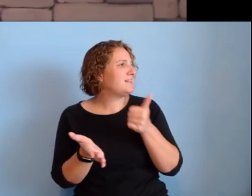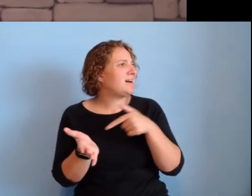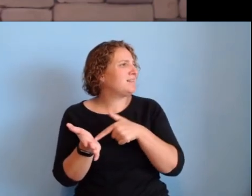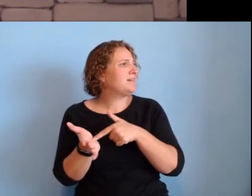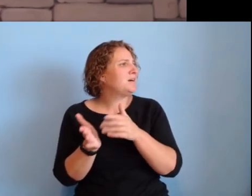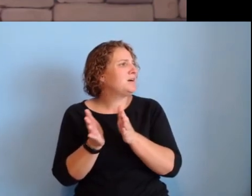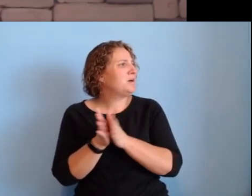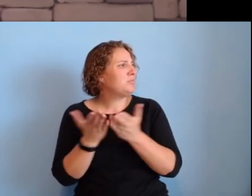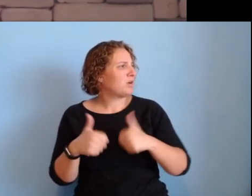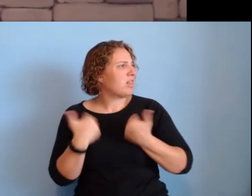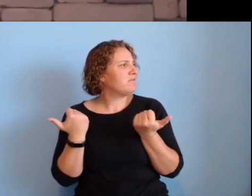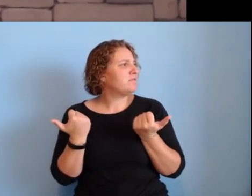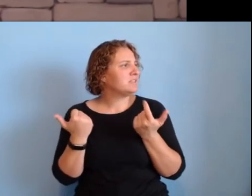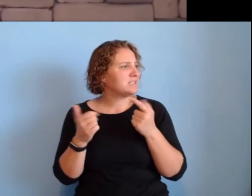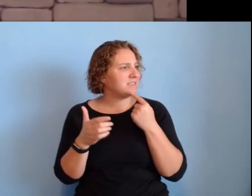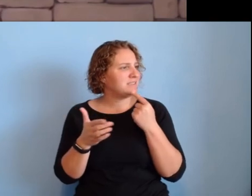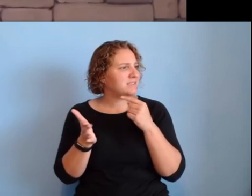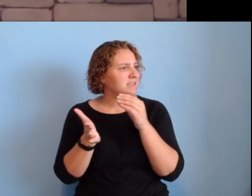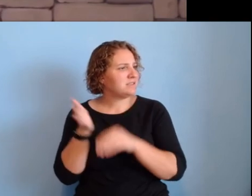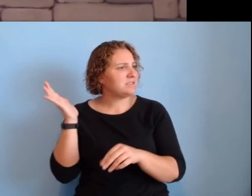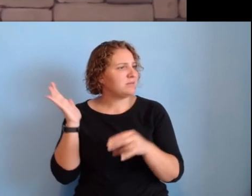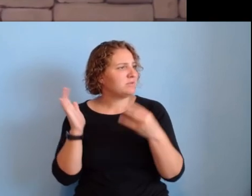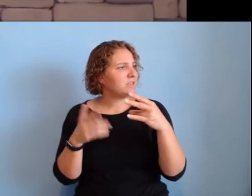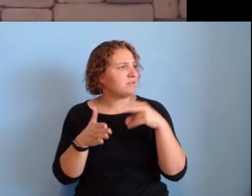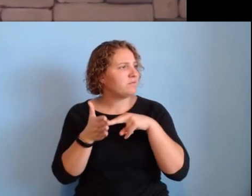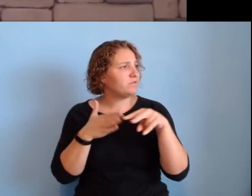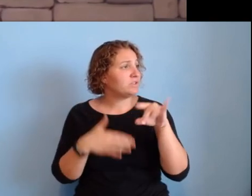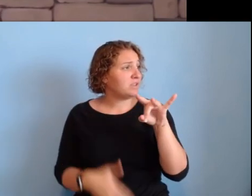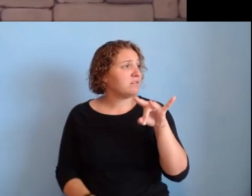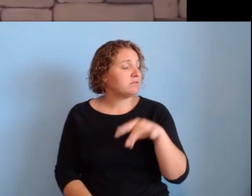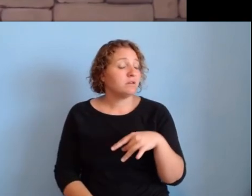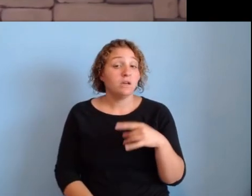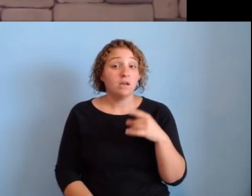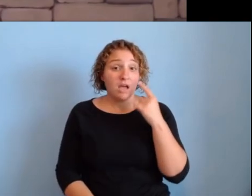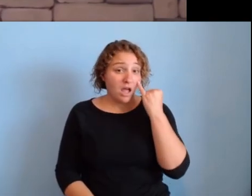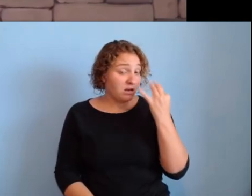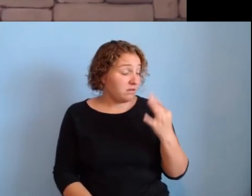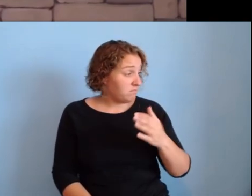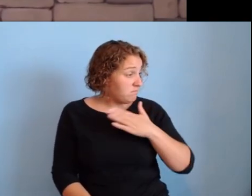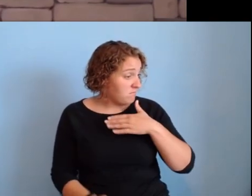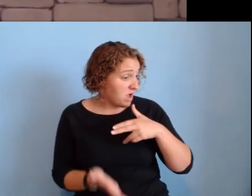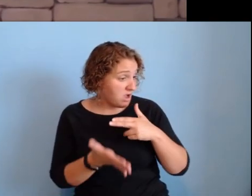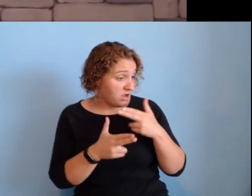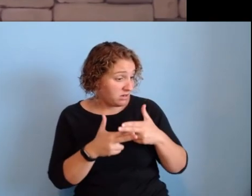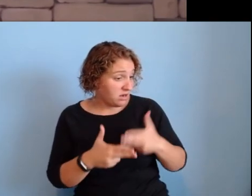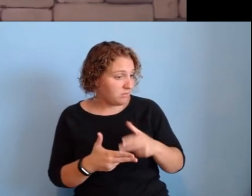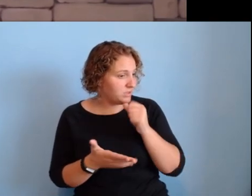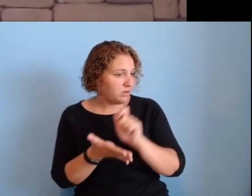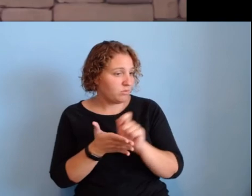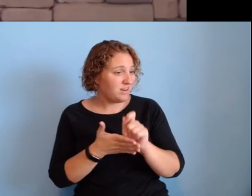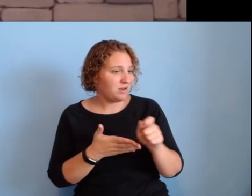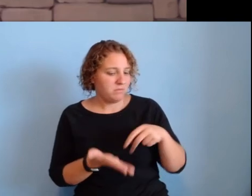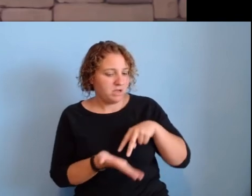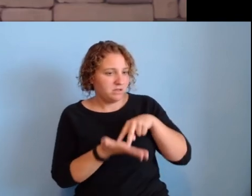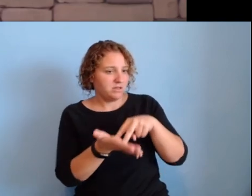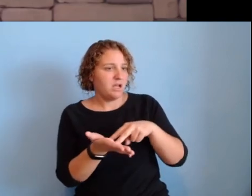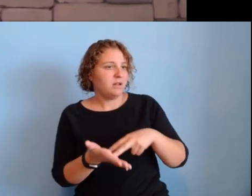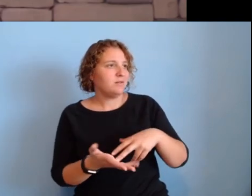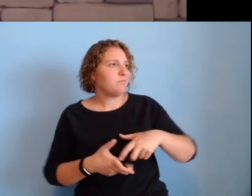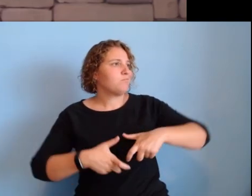As it says here in chapter 17 verse 8. And since my name's not in the book of life, then I'm going to be standing there at that great white